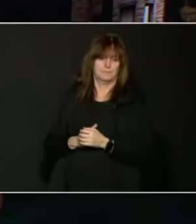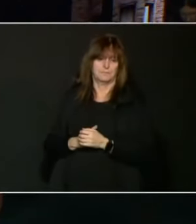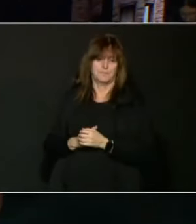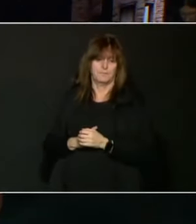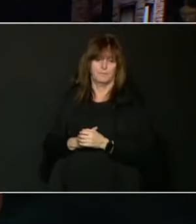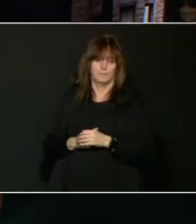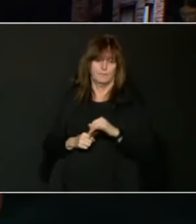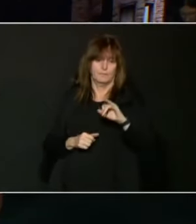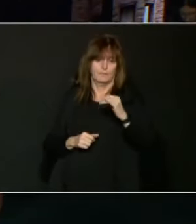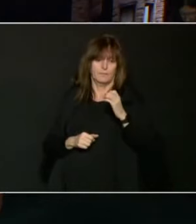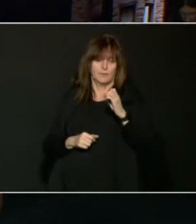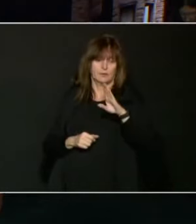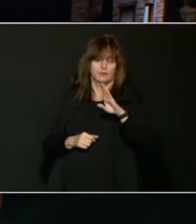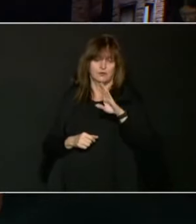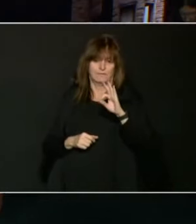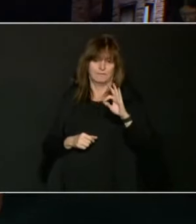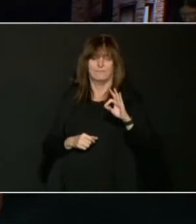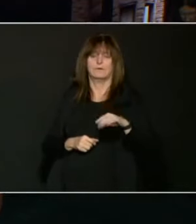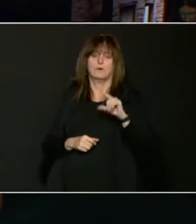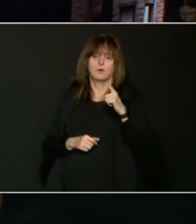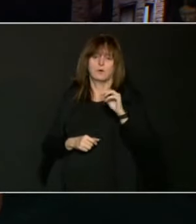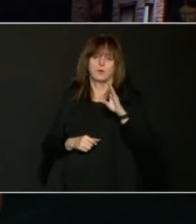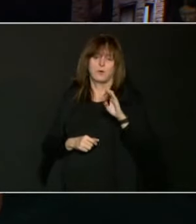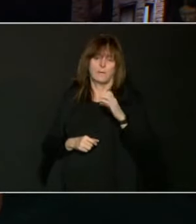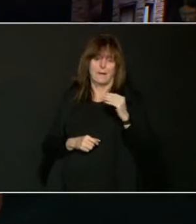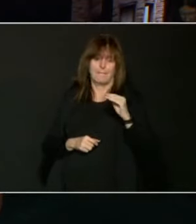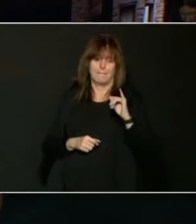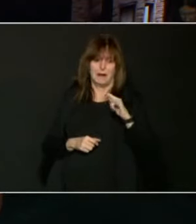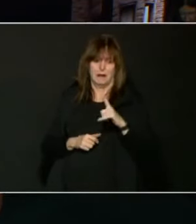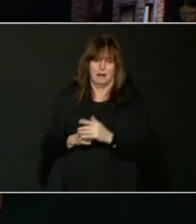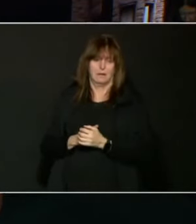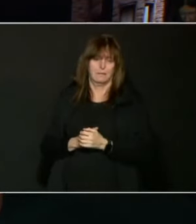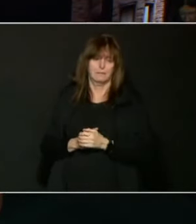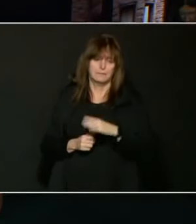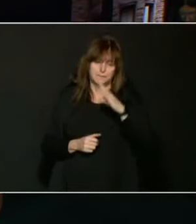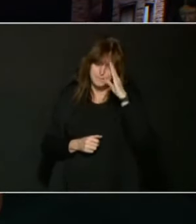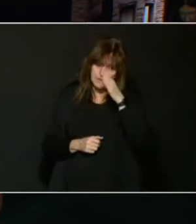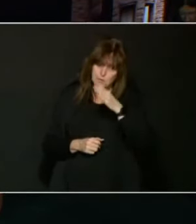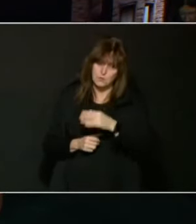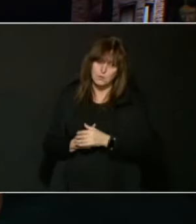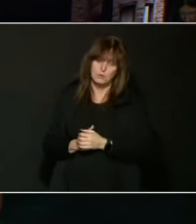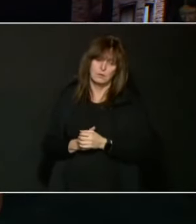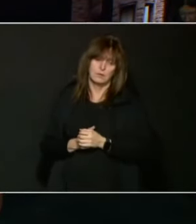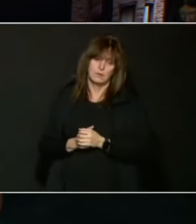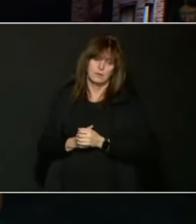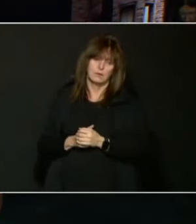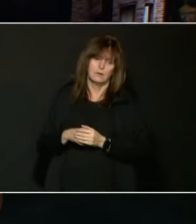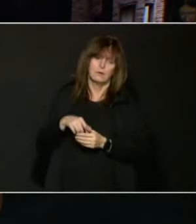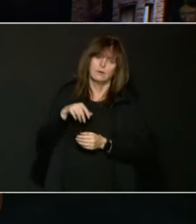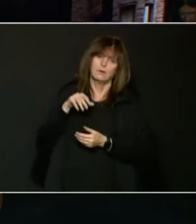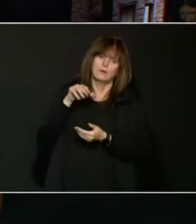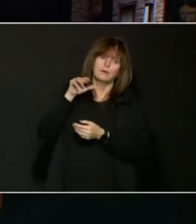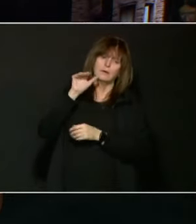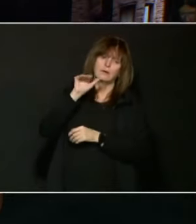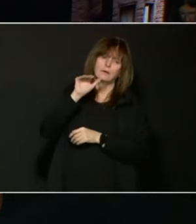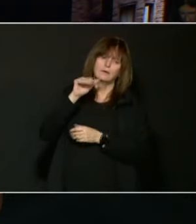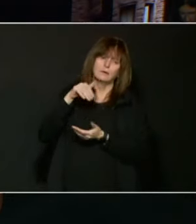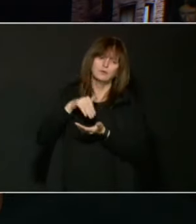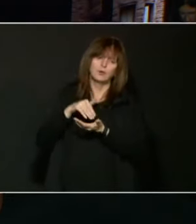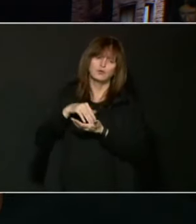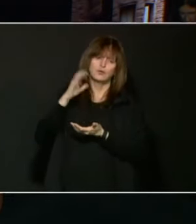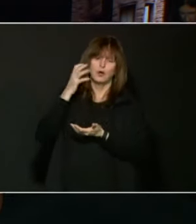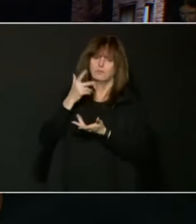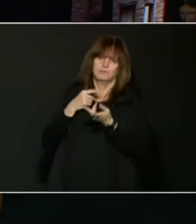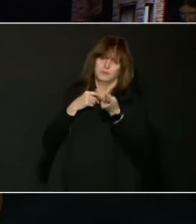Please go ahead. Oh, hi. Thanks. I just wanted to pick up on something I think Dr. Brown mentioned, and maybe both of you could respond to it. Just